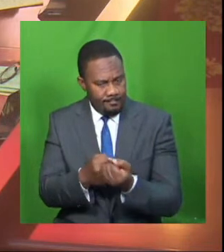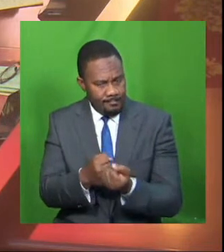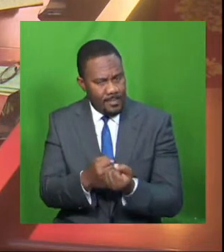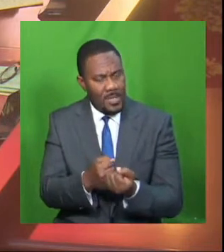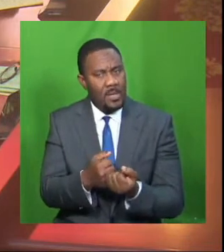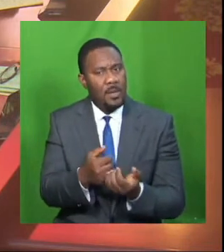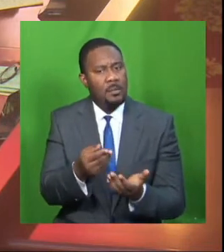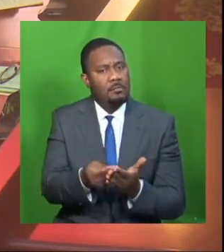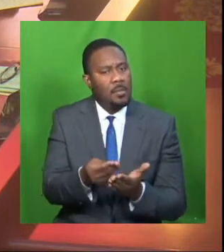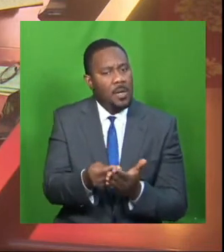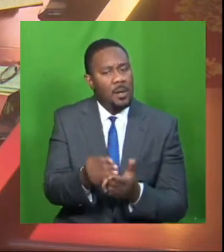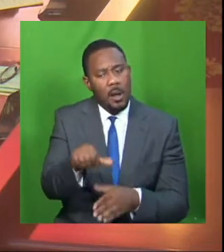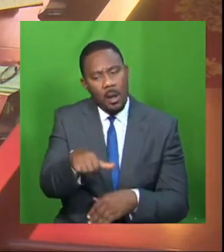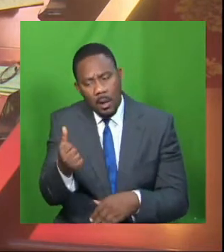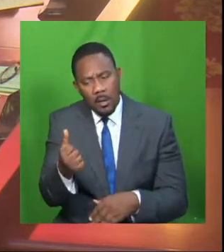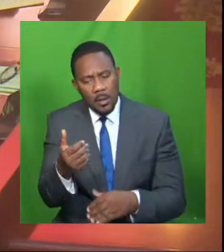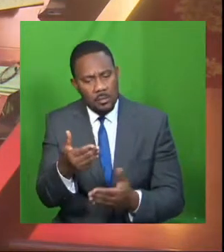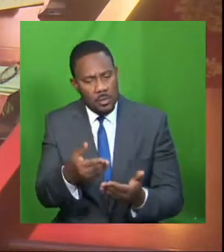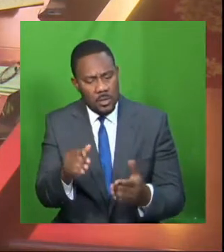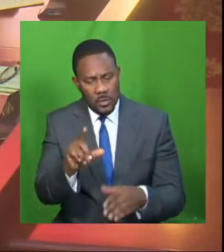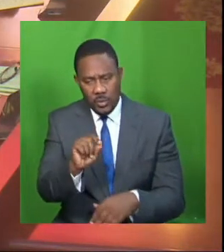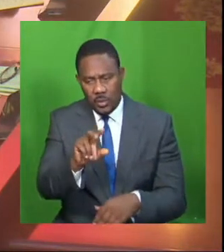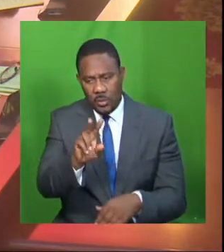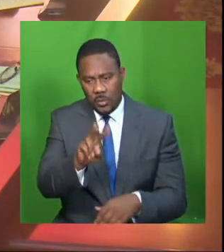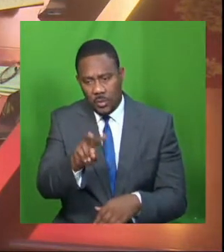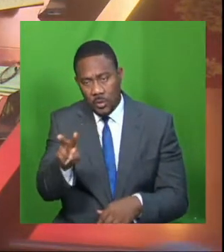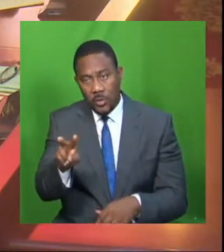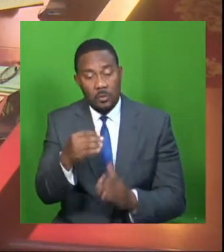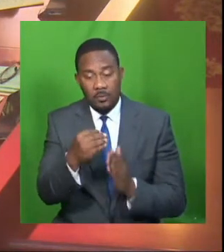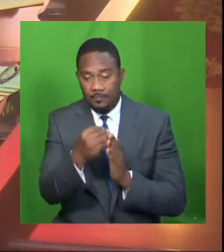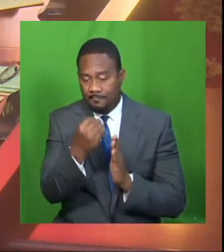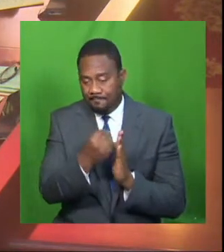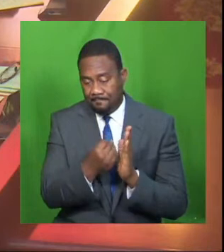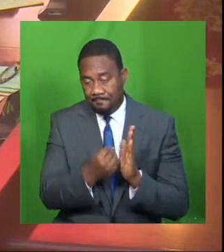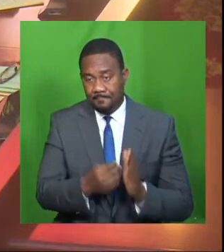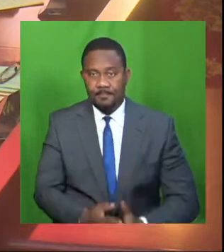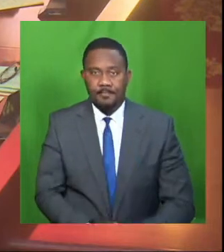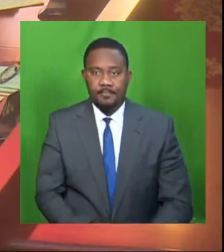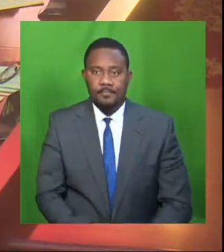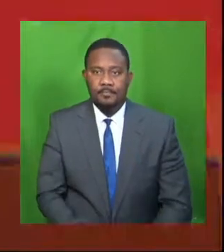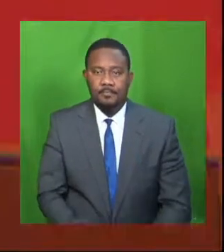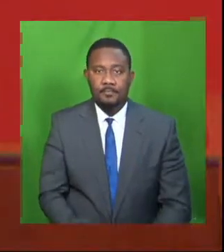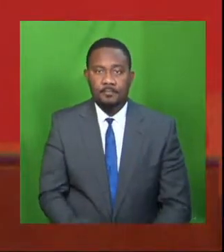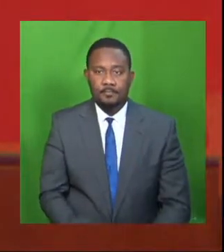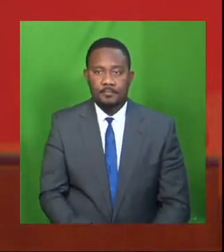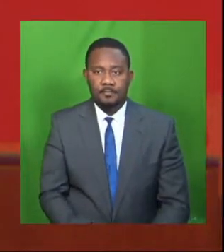duly withdrawn and the referral has also been withdrawn.